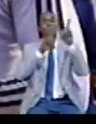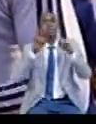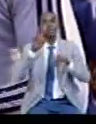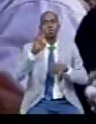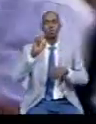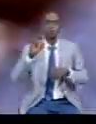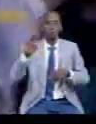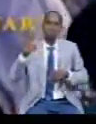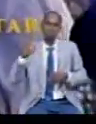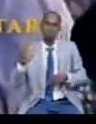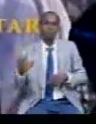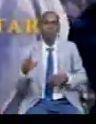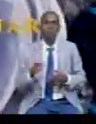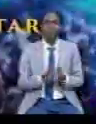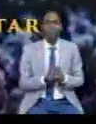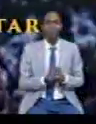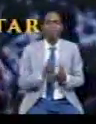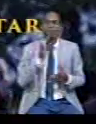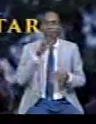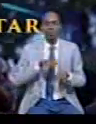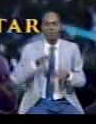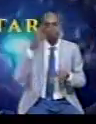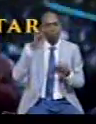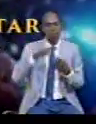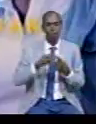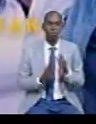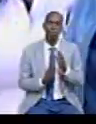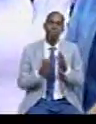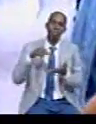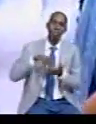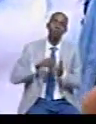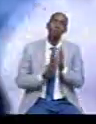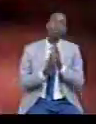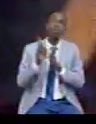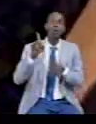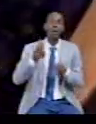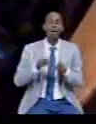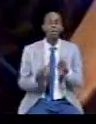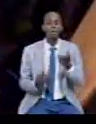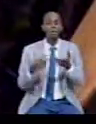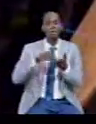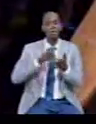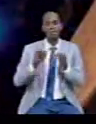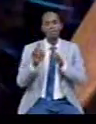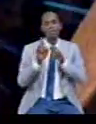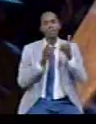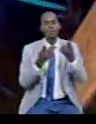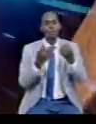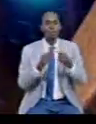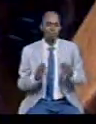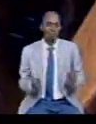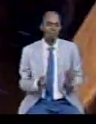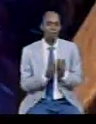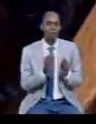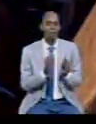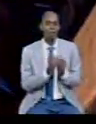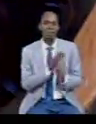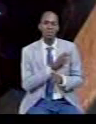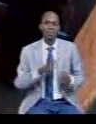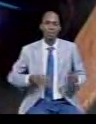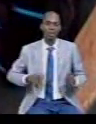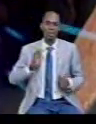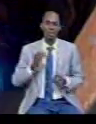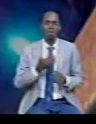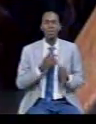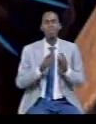singular opportunity to stand tall as rising stars. Come, meet Christ, our superhero. Thursday,